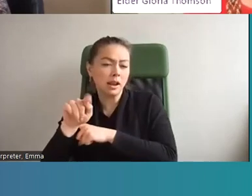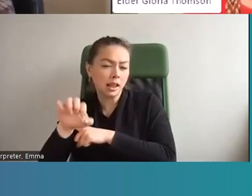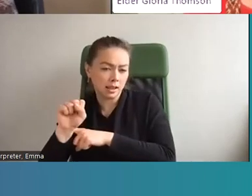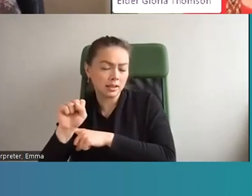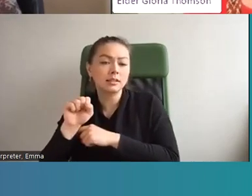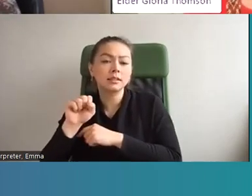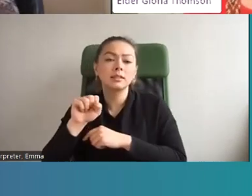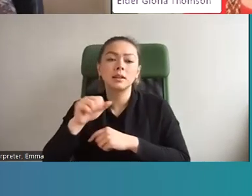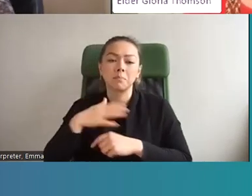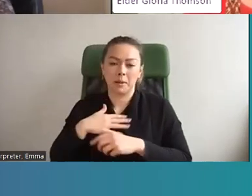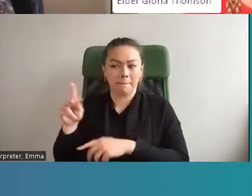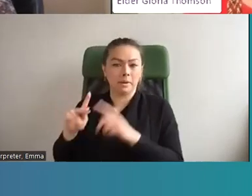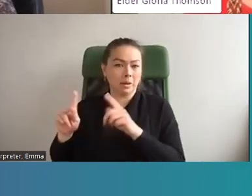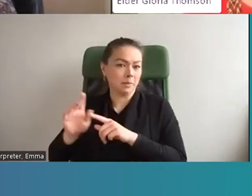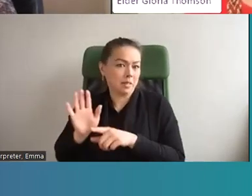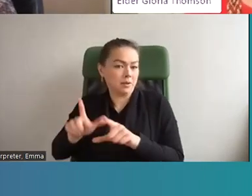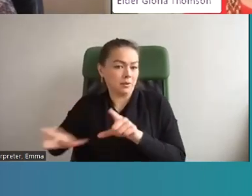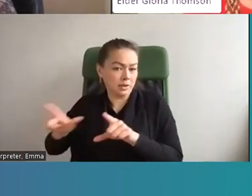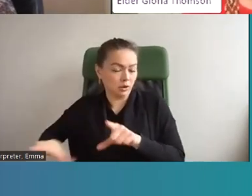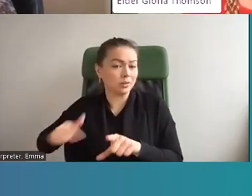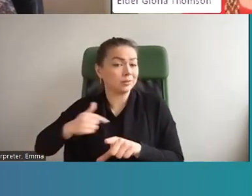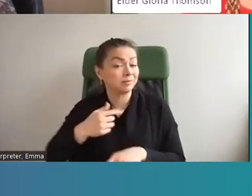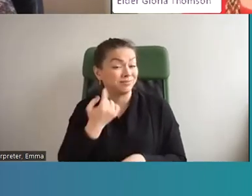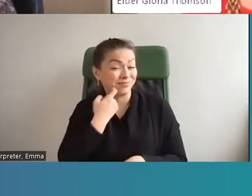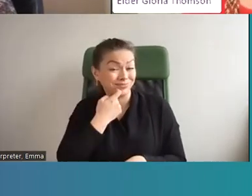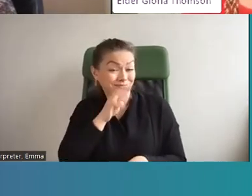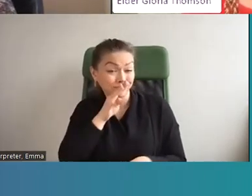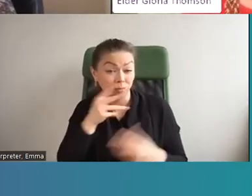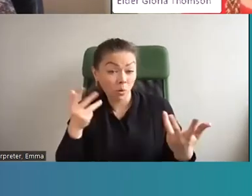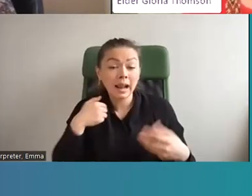hello, welcome. My name is Gloria Thomson.